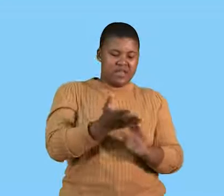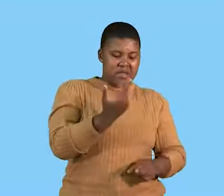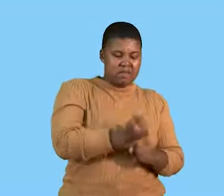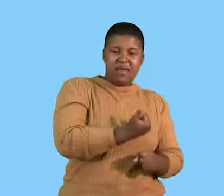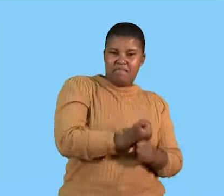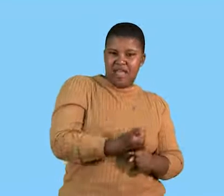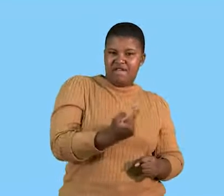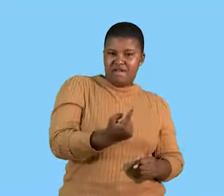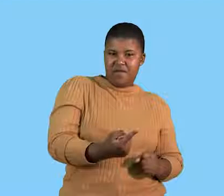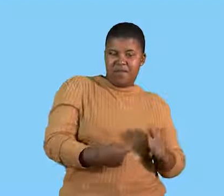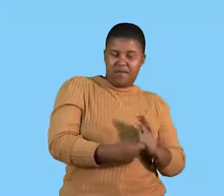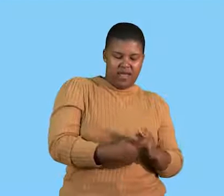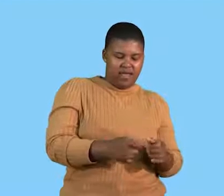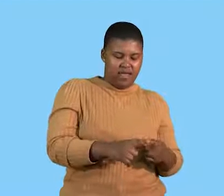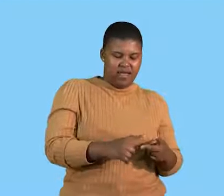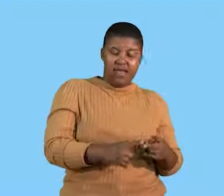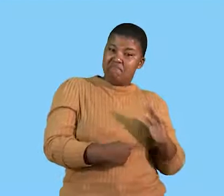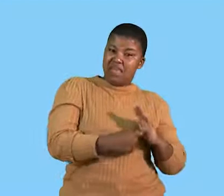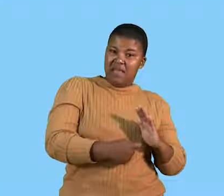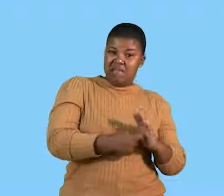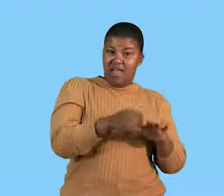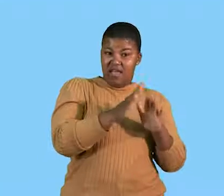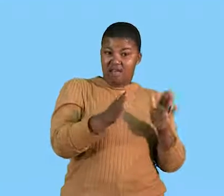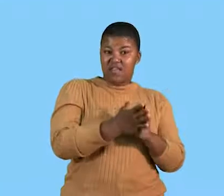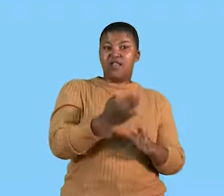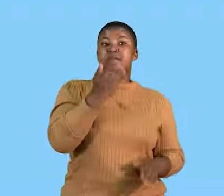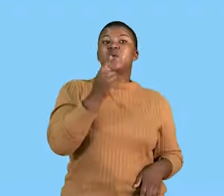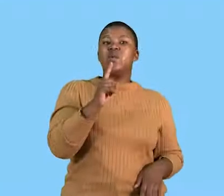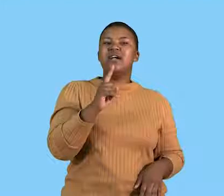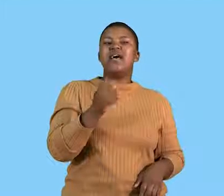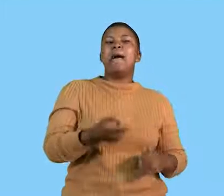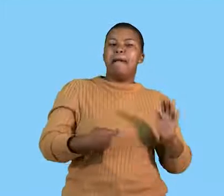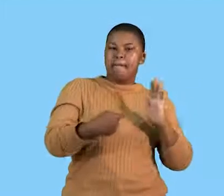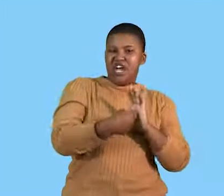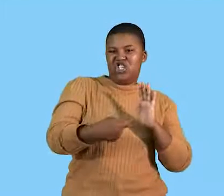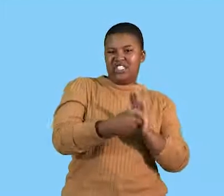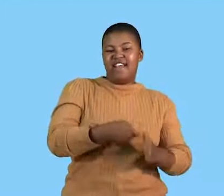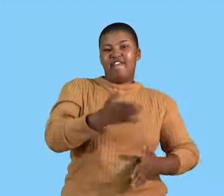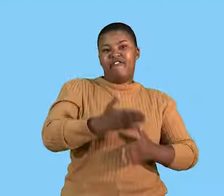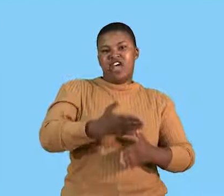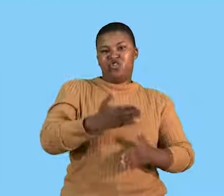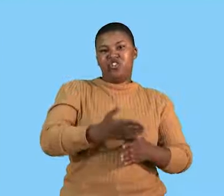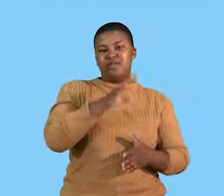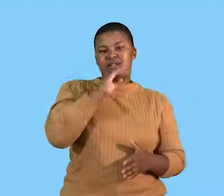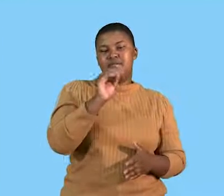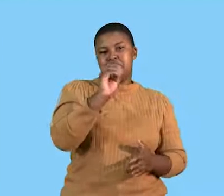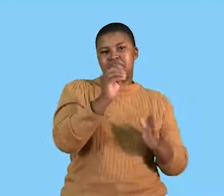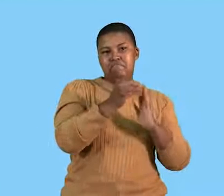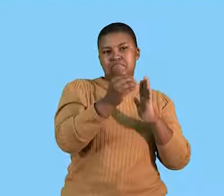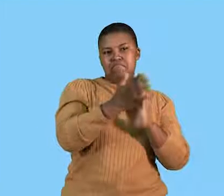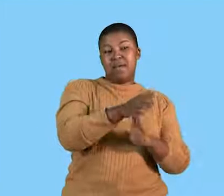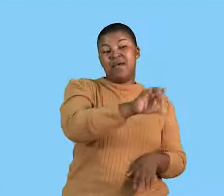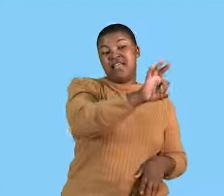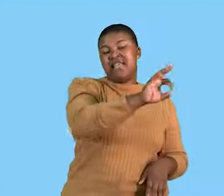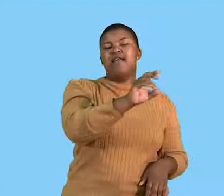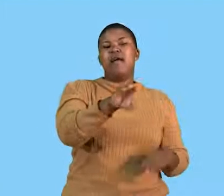raw material, buying, purchasing. So it should be the purchasing function, and therefore we will write